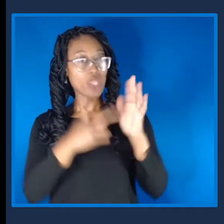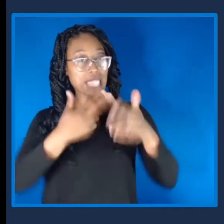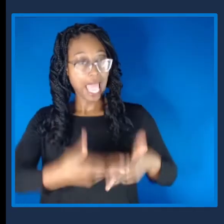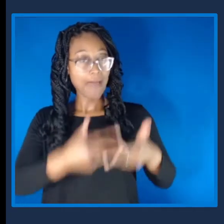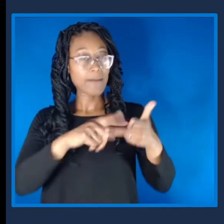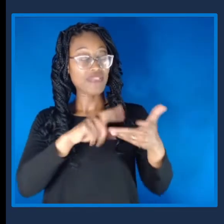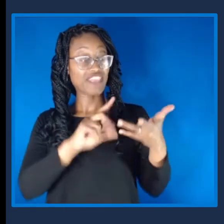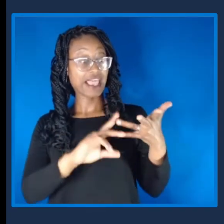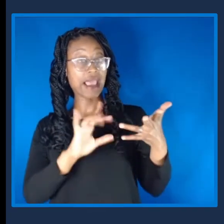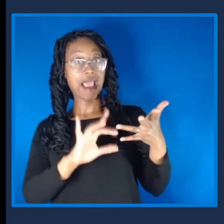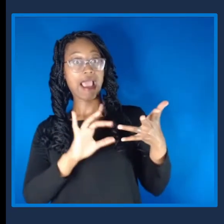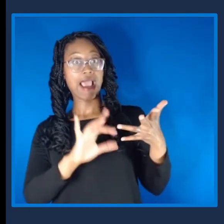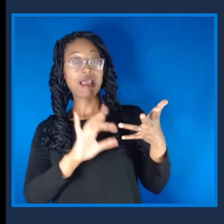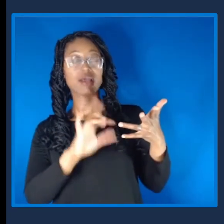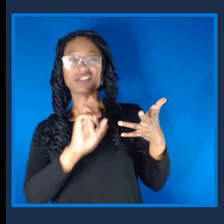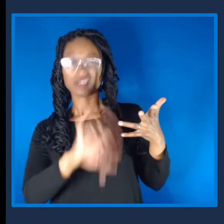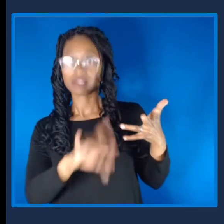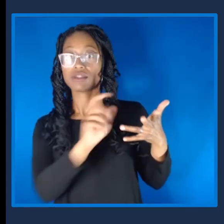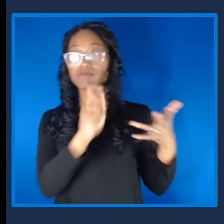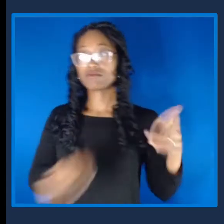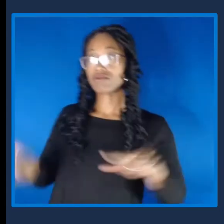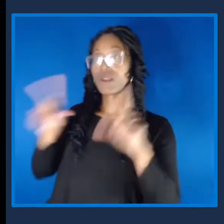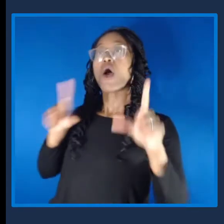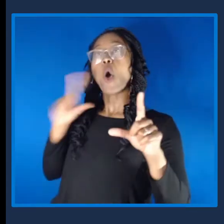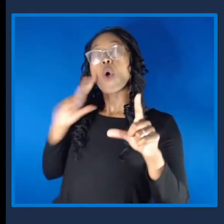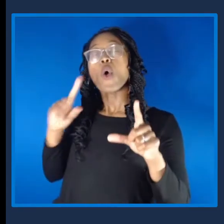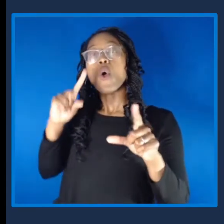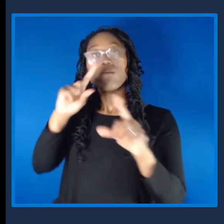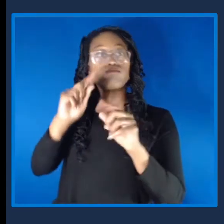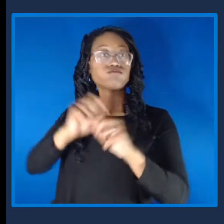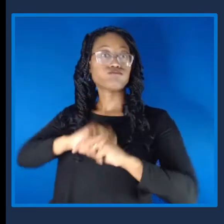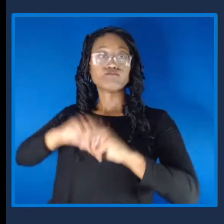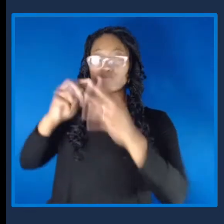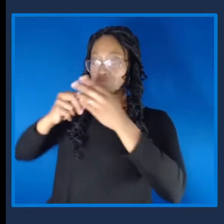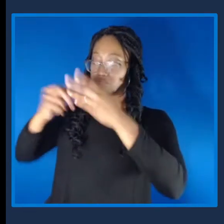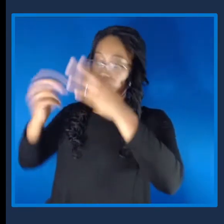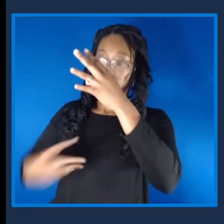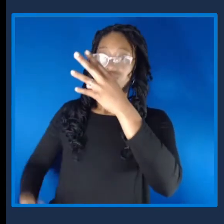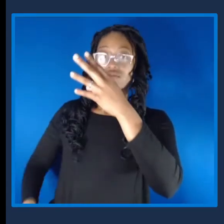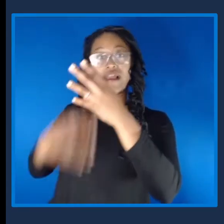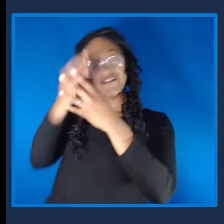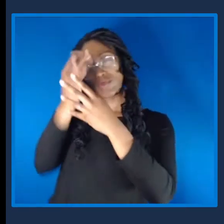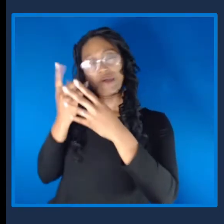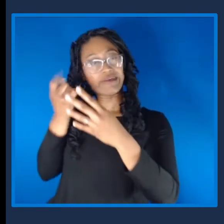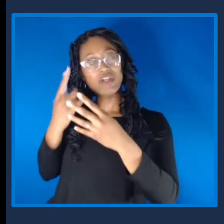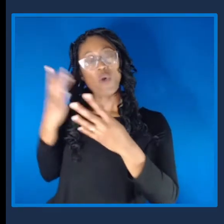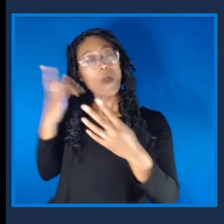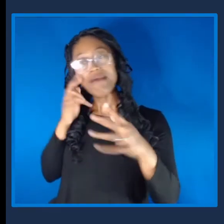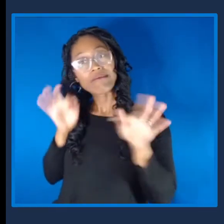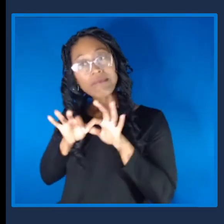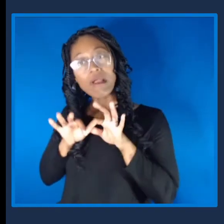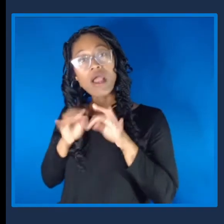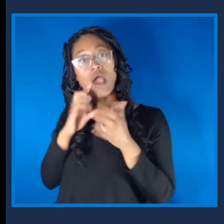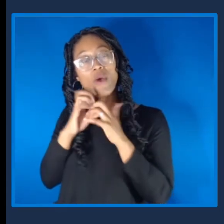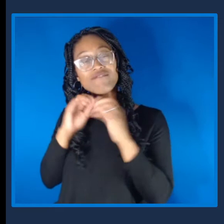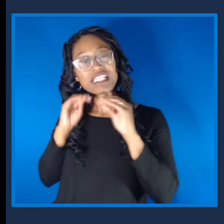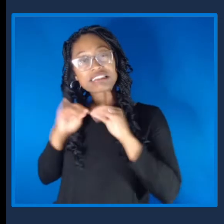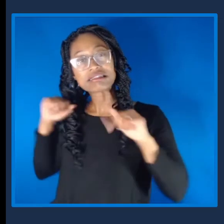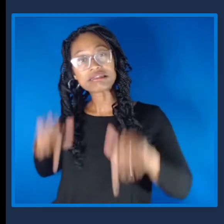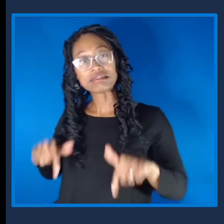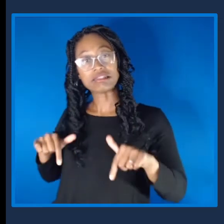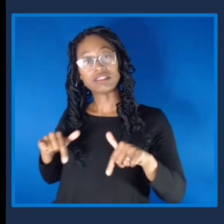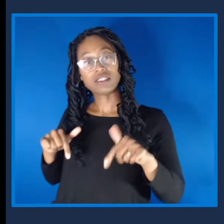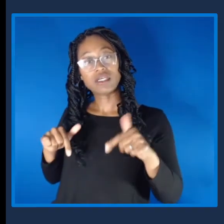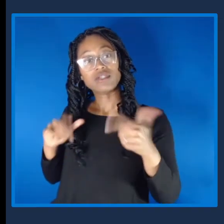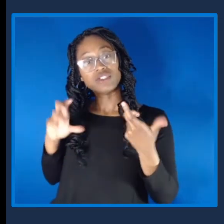can select the rule name to get some information. You can understand why it matters. How do I fix this? What